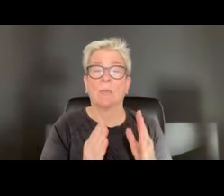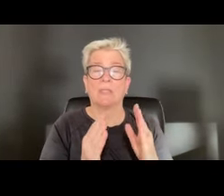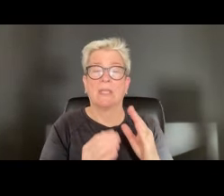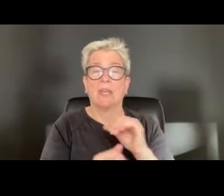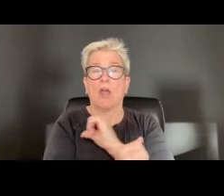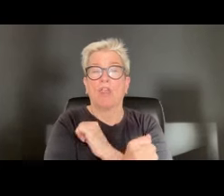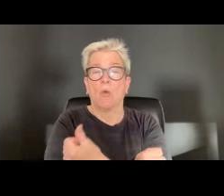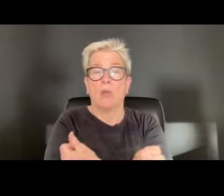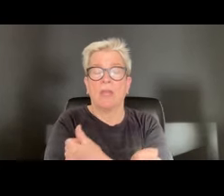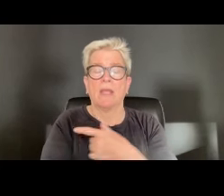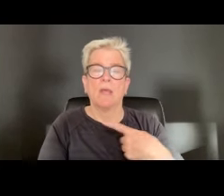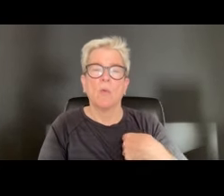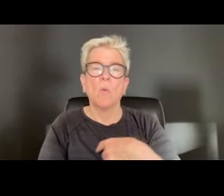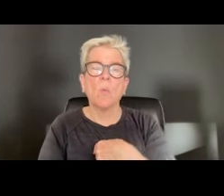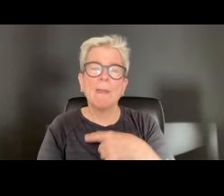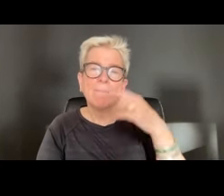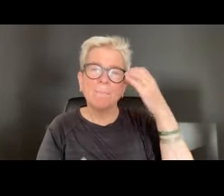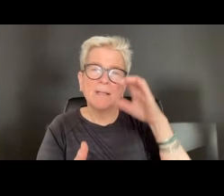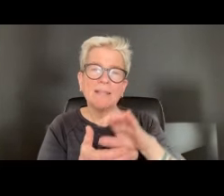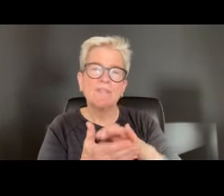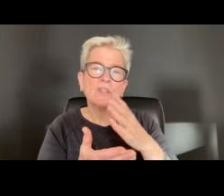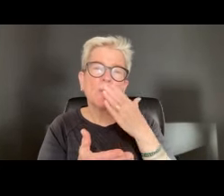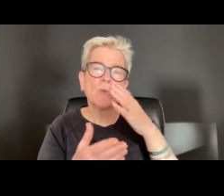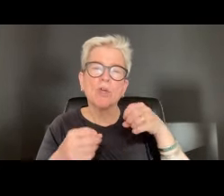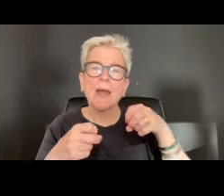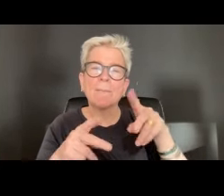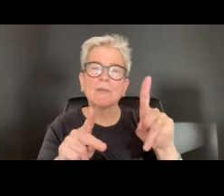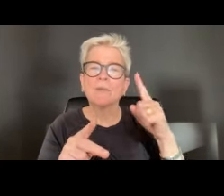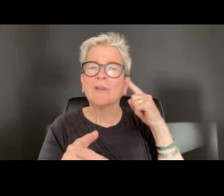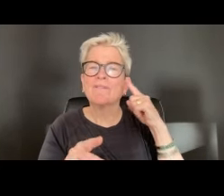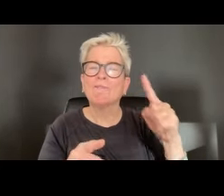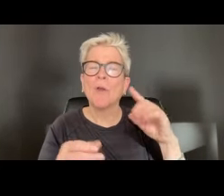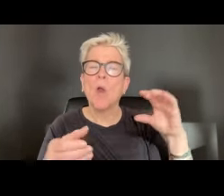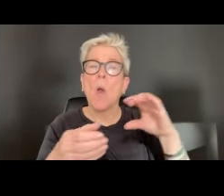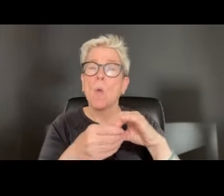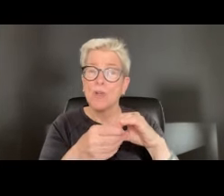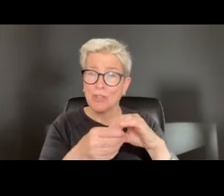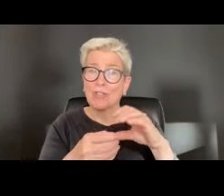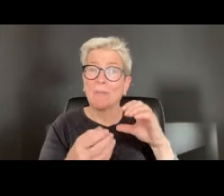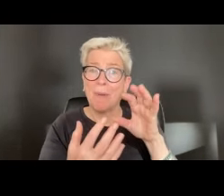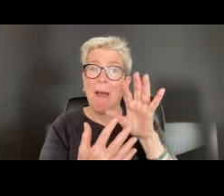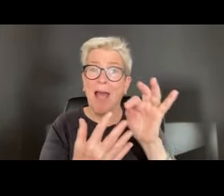We think these would be a good opportunity, especially for ownership options.